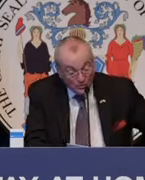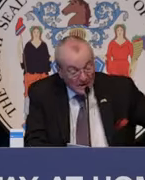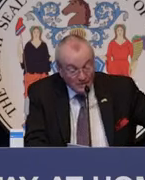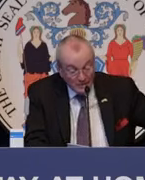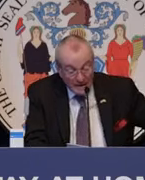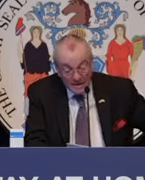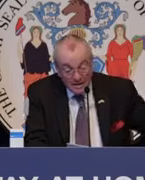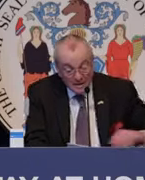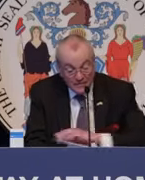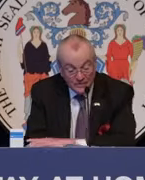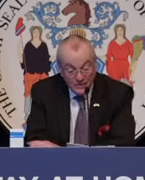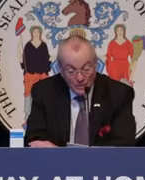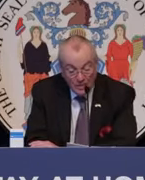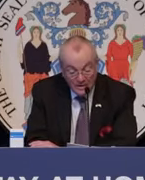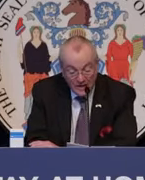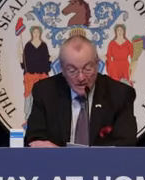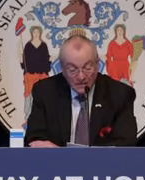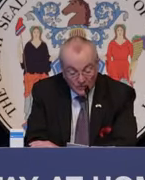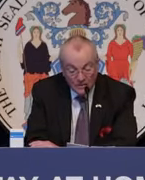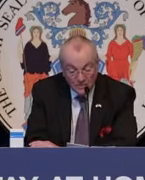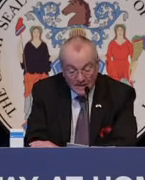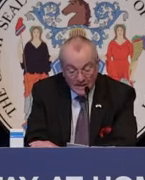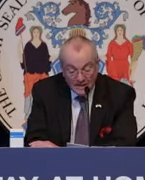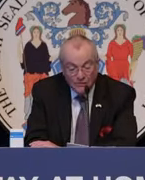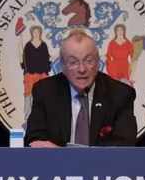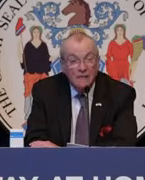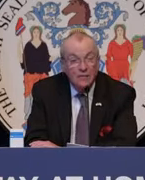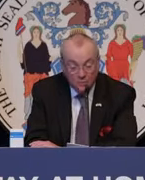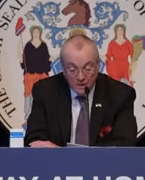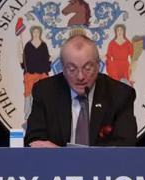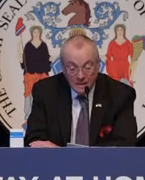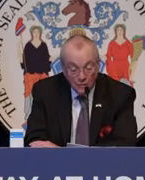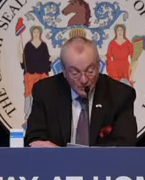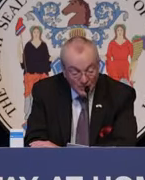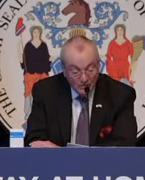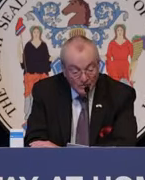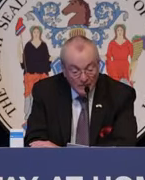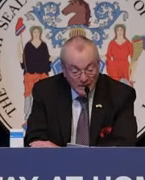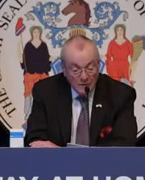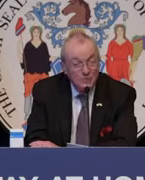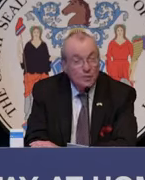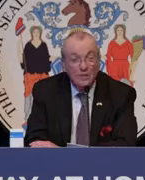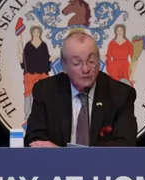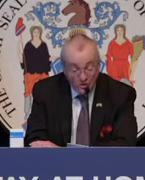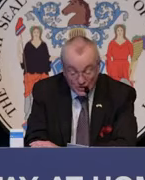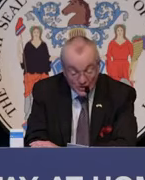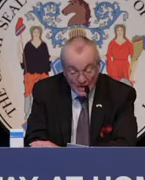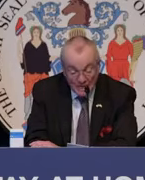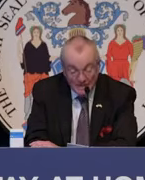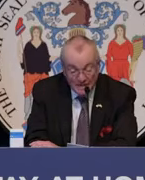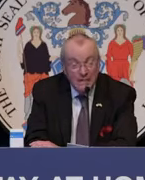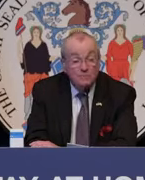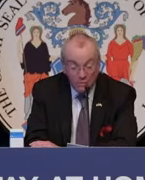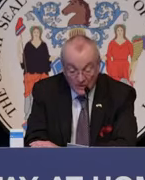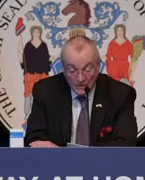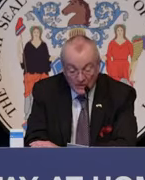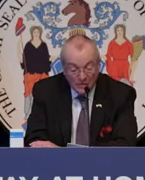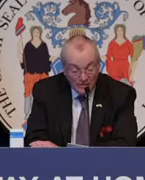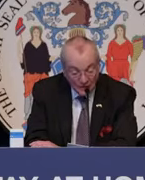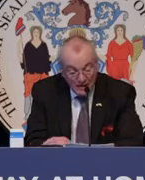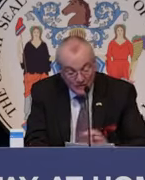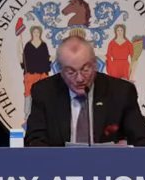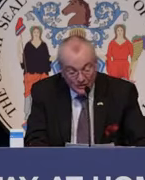all throughout, the guy to my left, we have had Senator Menendez in the ring with us. He was one of the first to climb in, and he's been